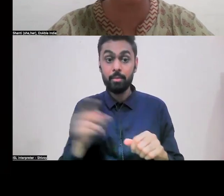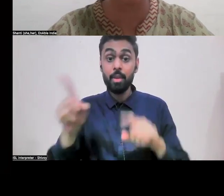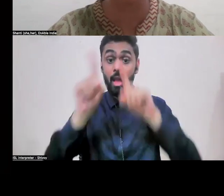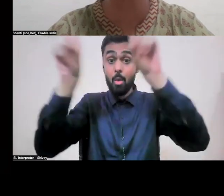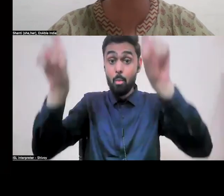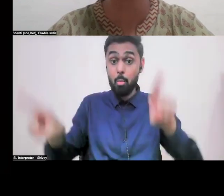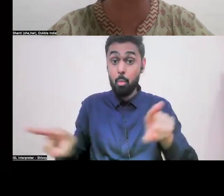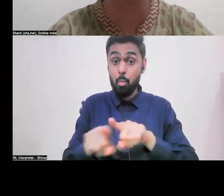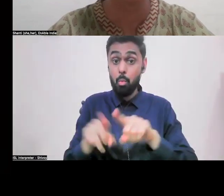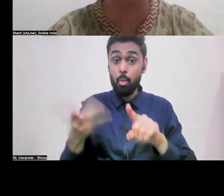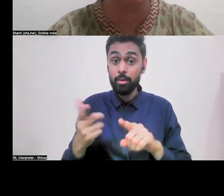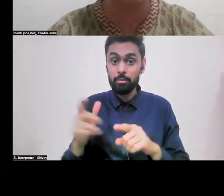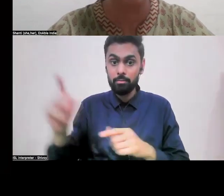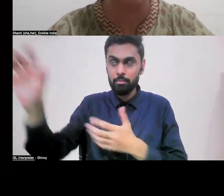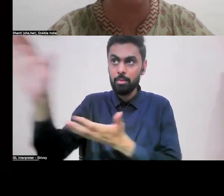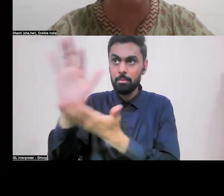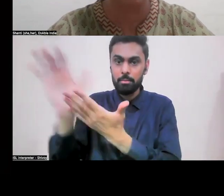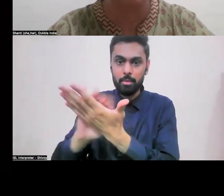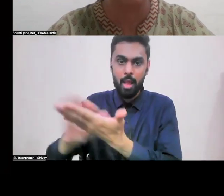his voice recorder.